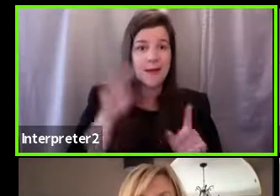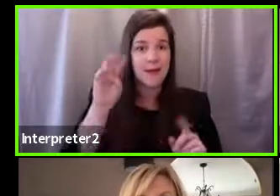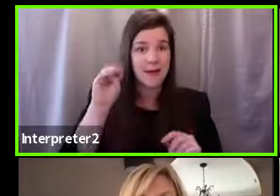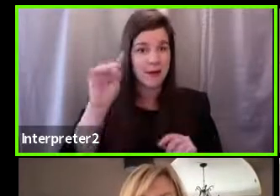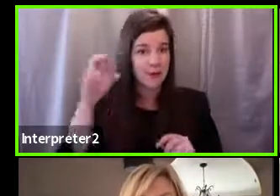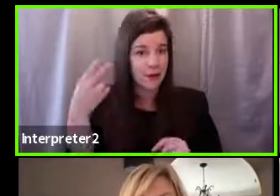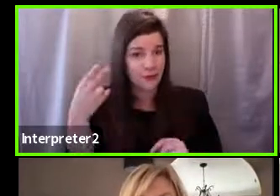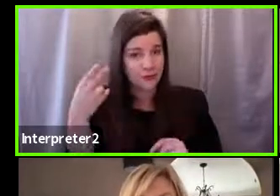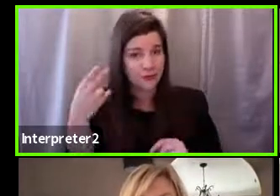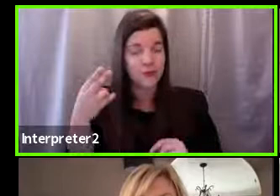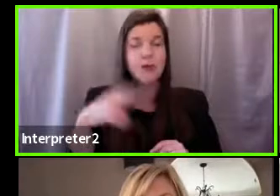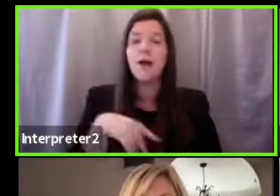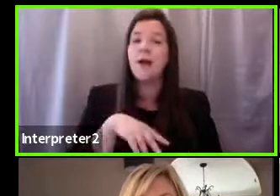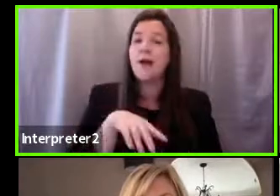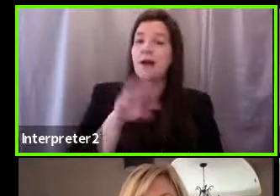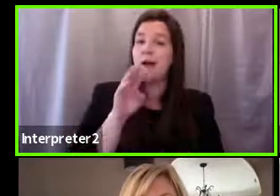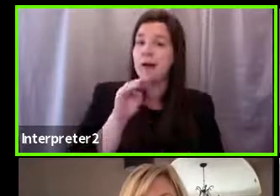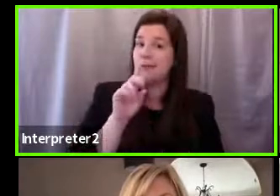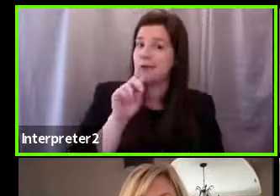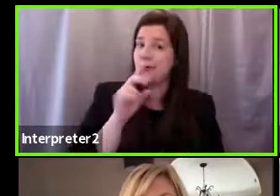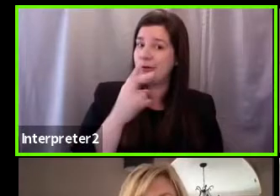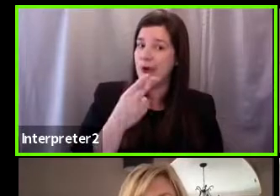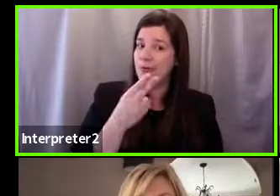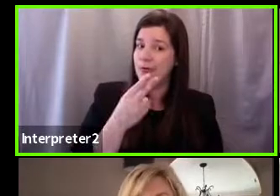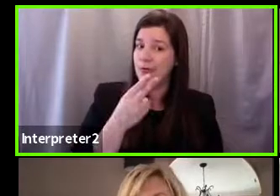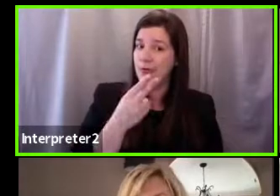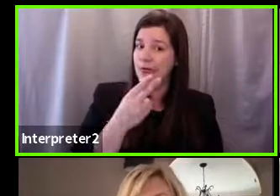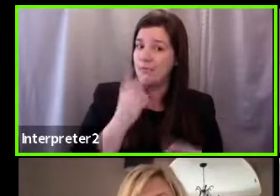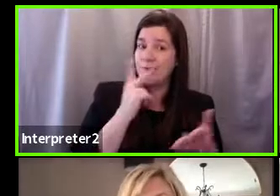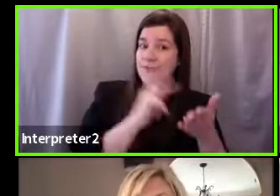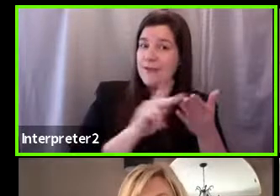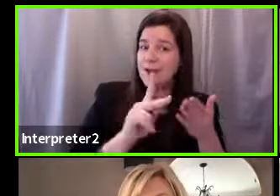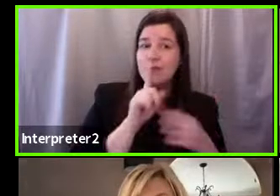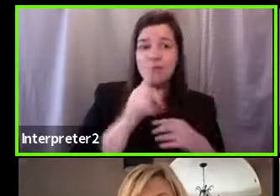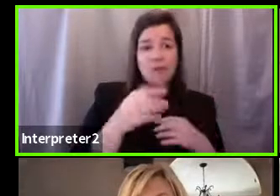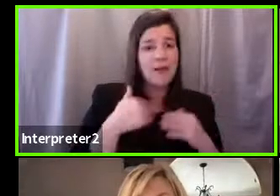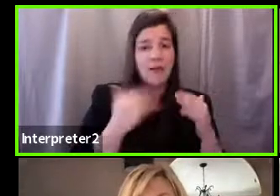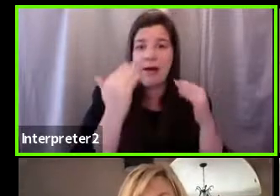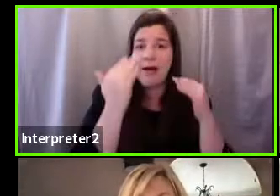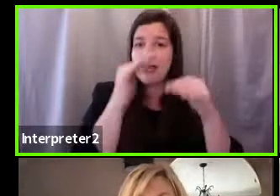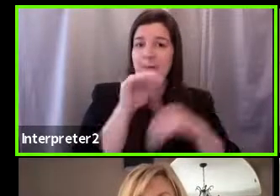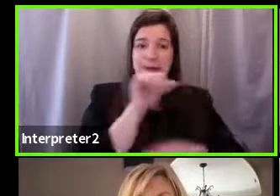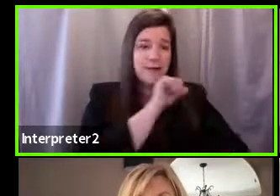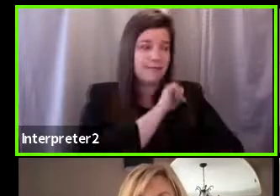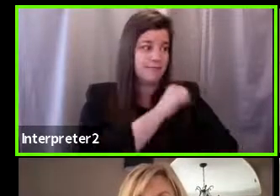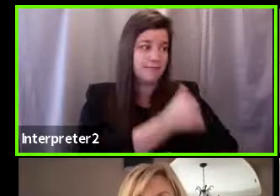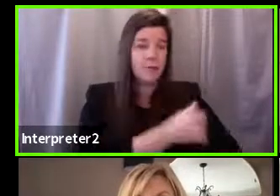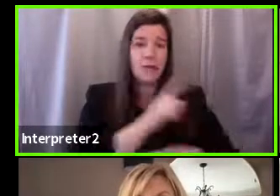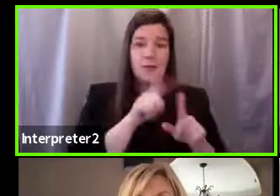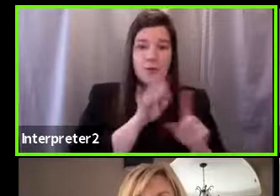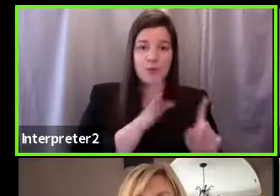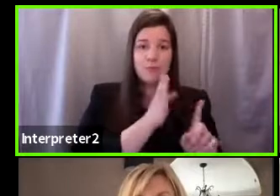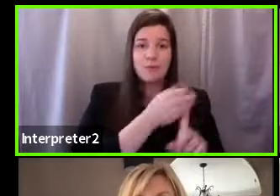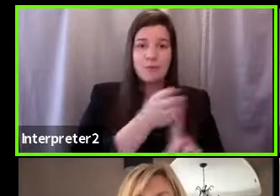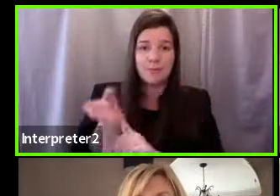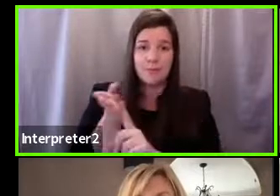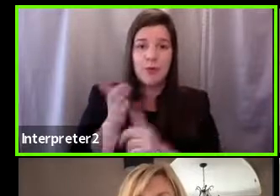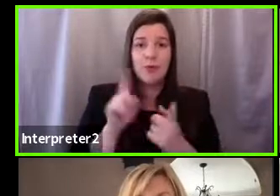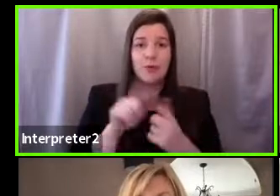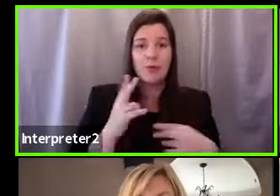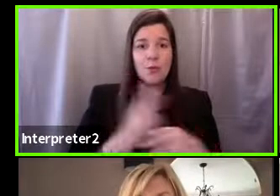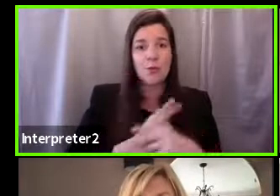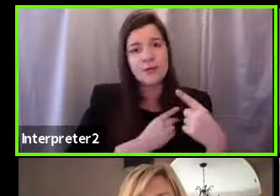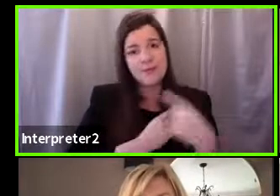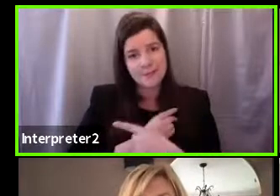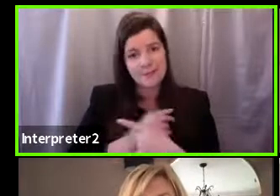MDH secretary has a limited amount of authority over coercing the boards into using